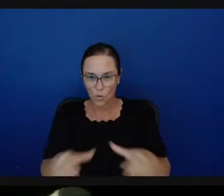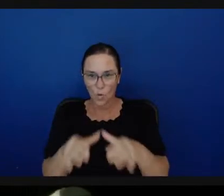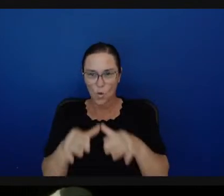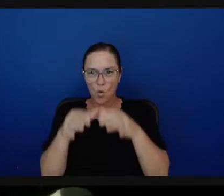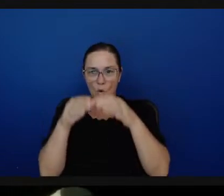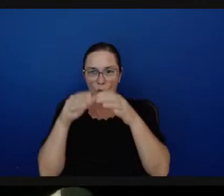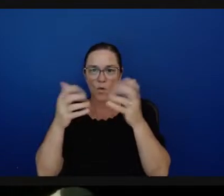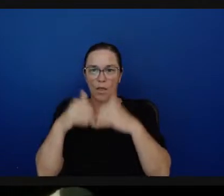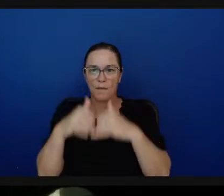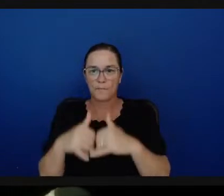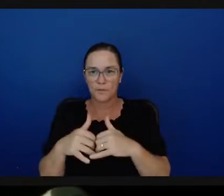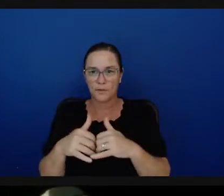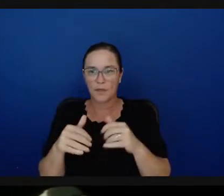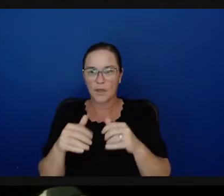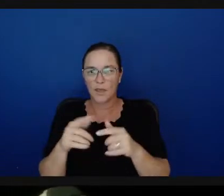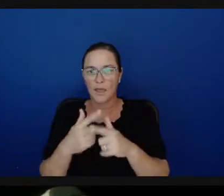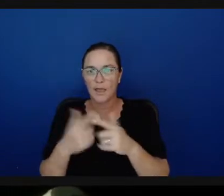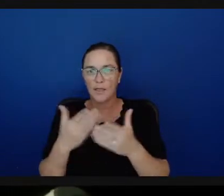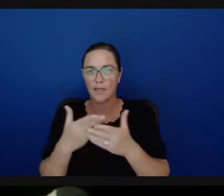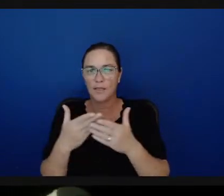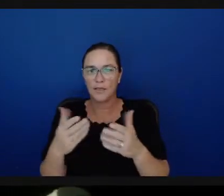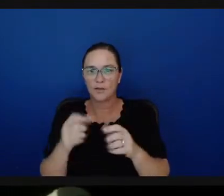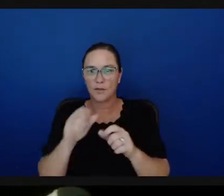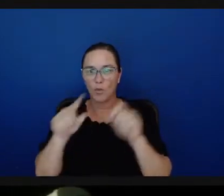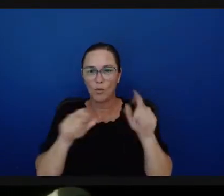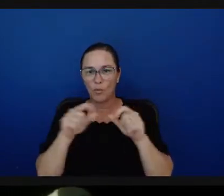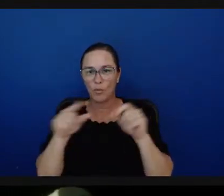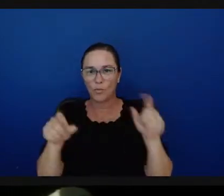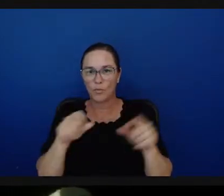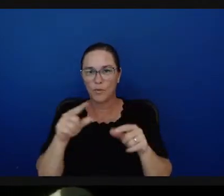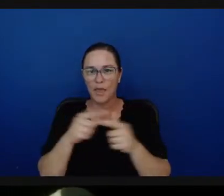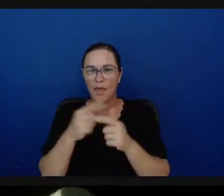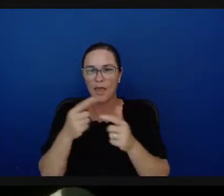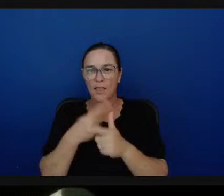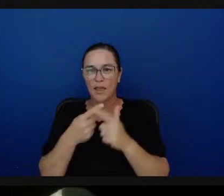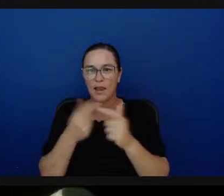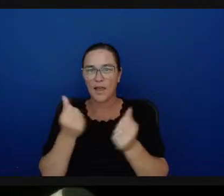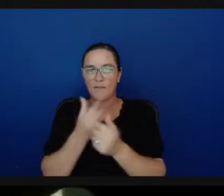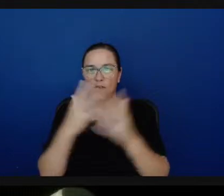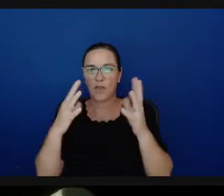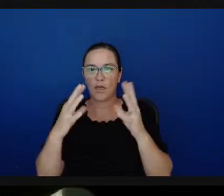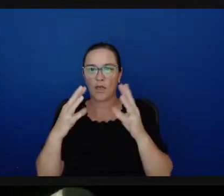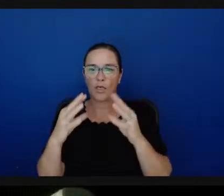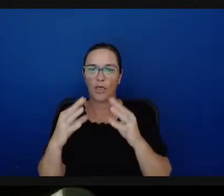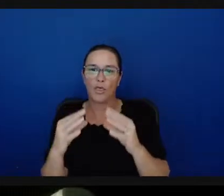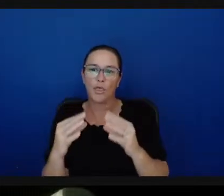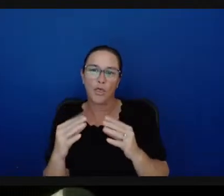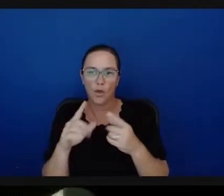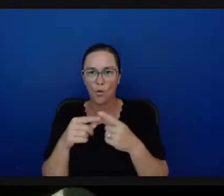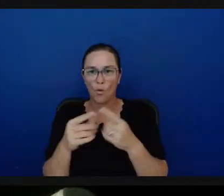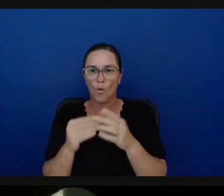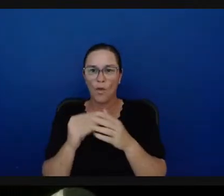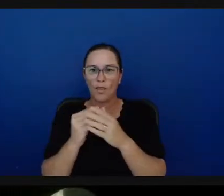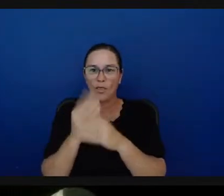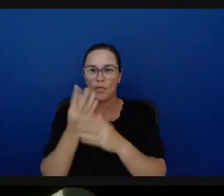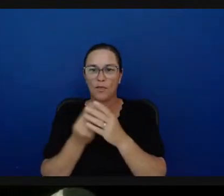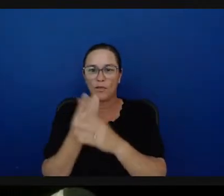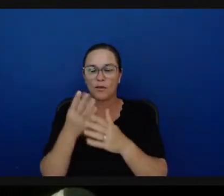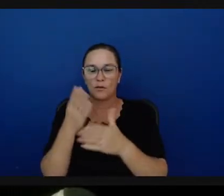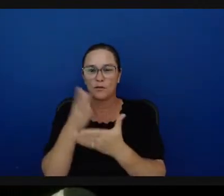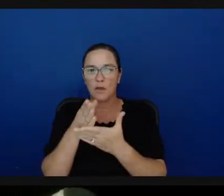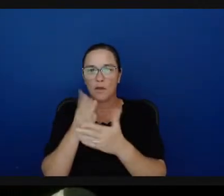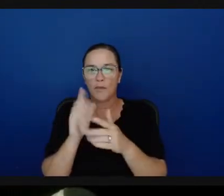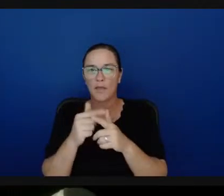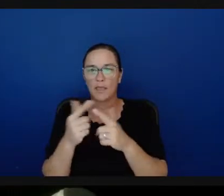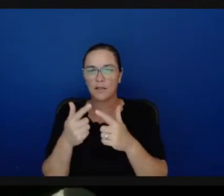forming outside of the cones. Everything subsides and sags when the flow stops. Still glowing,